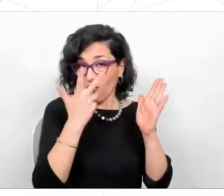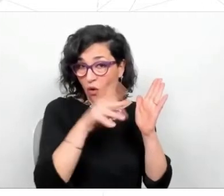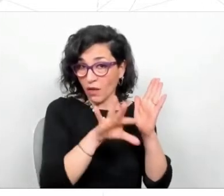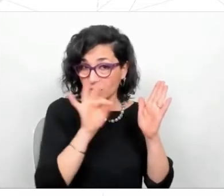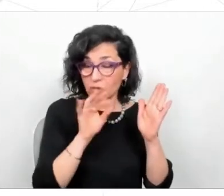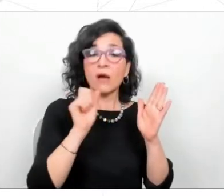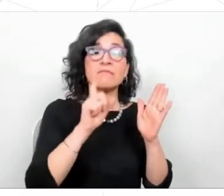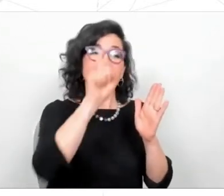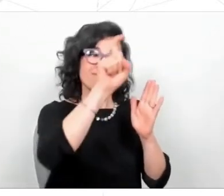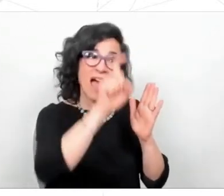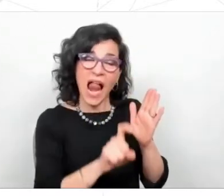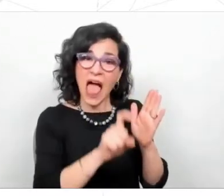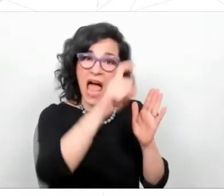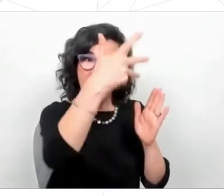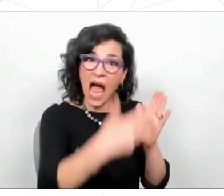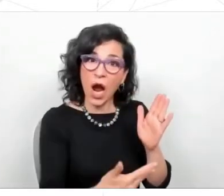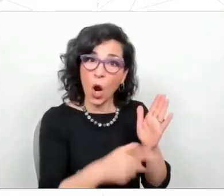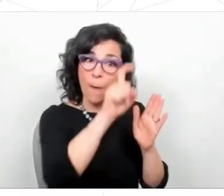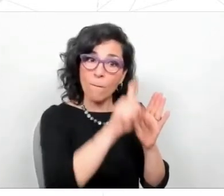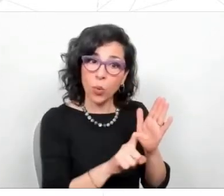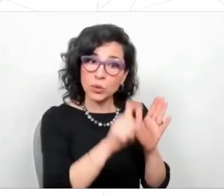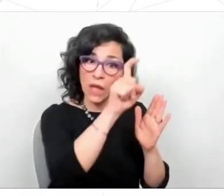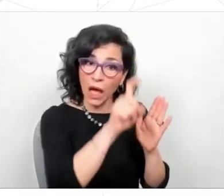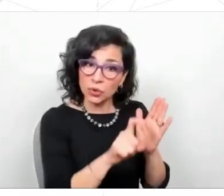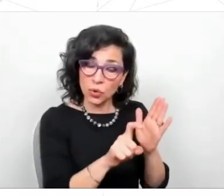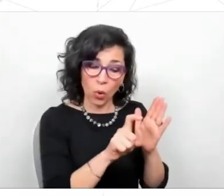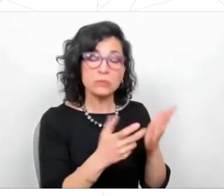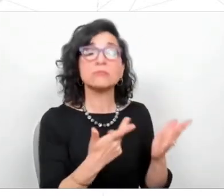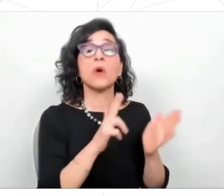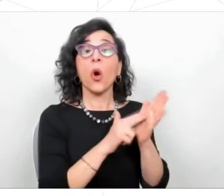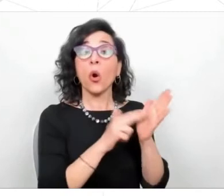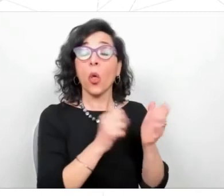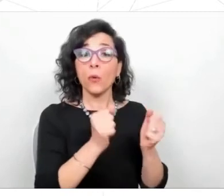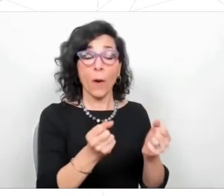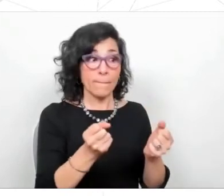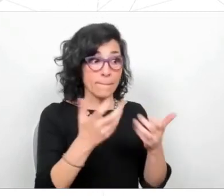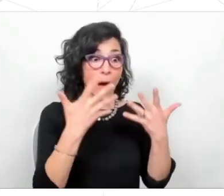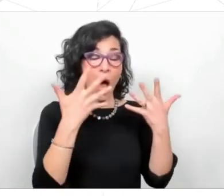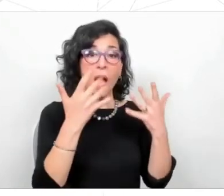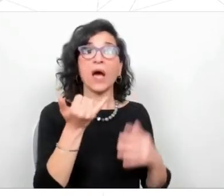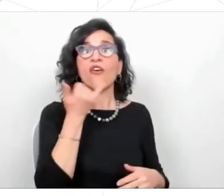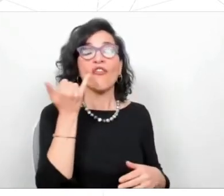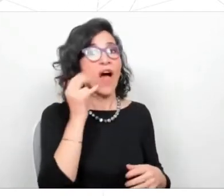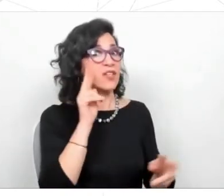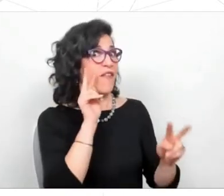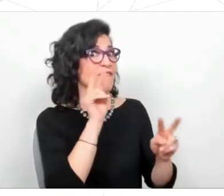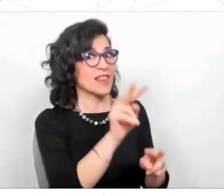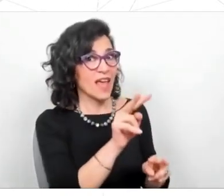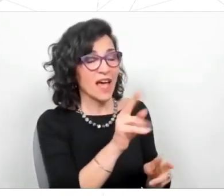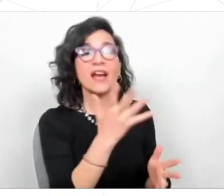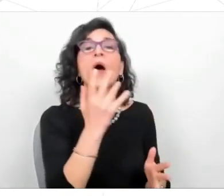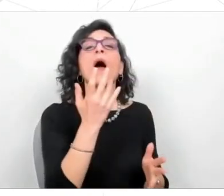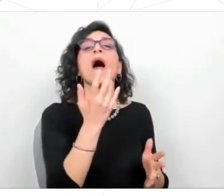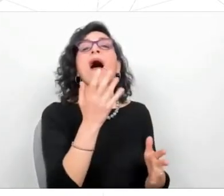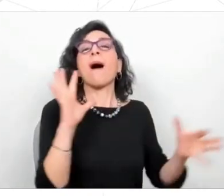Or we can simply pick a custom color from our pointer list, something that's highly visible, easy to see, and